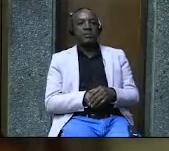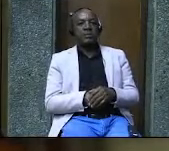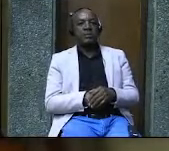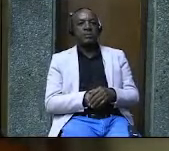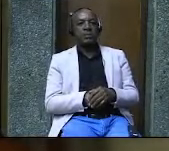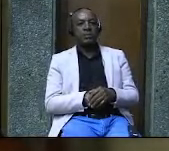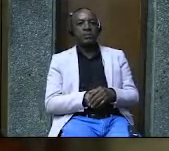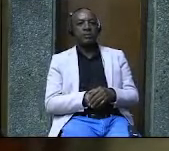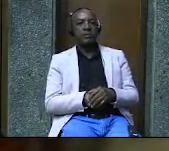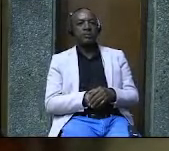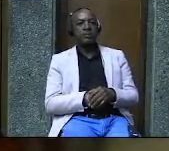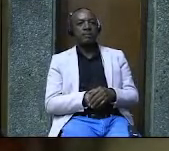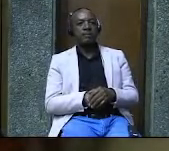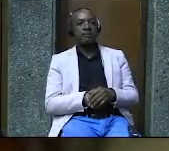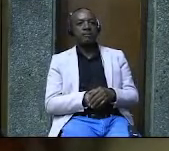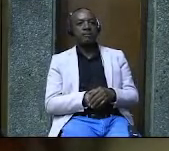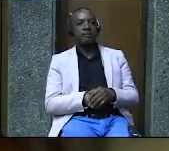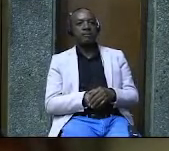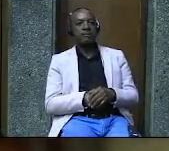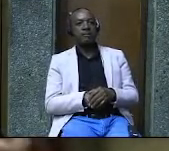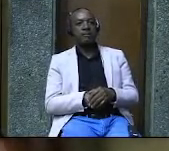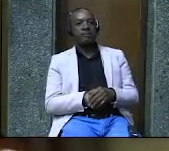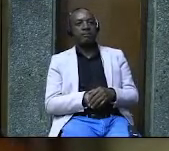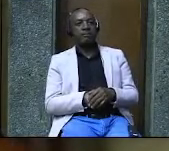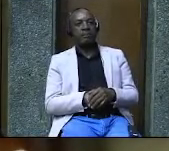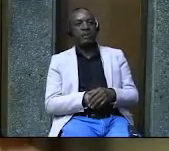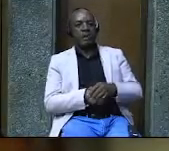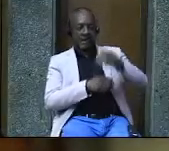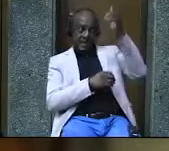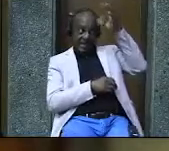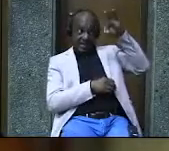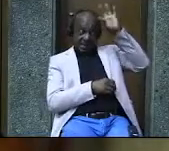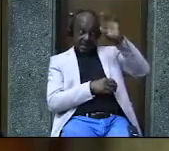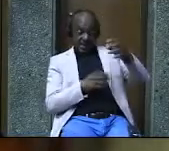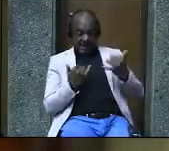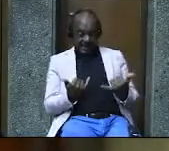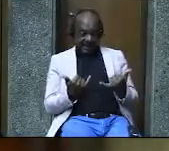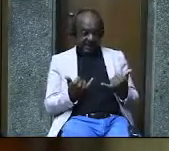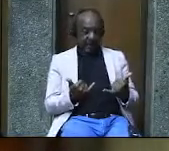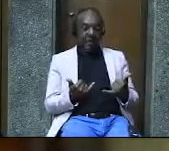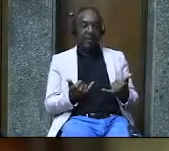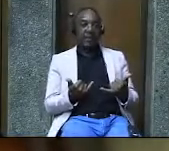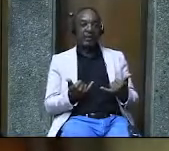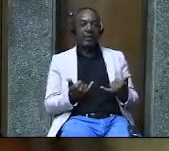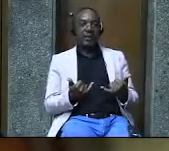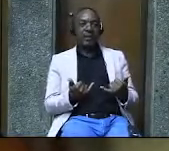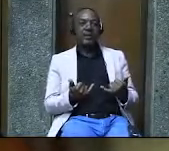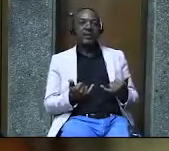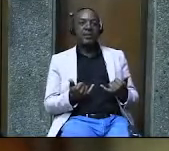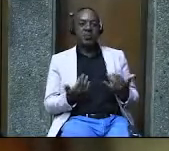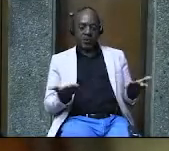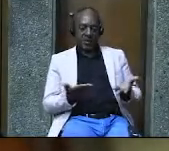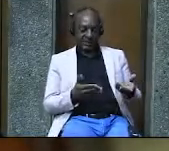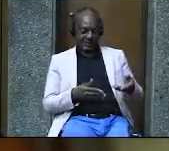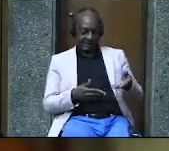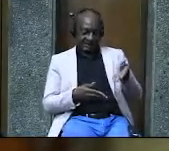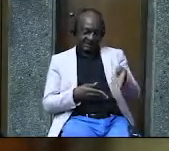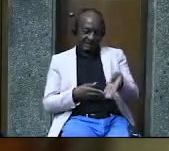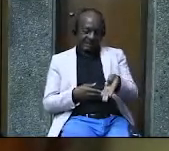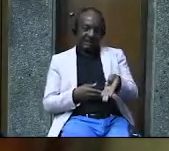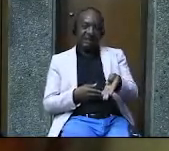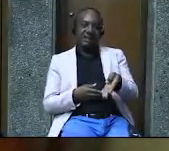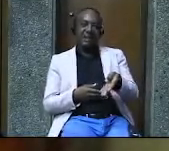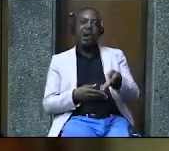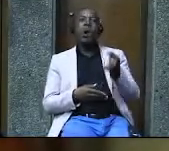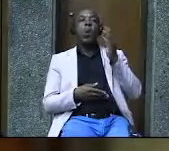the new dispensation brought us where we are today in terms of Land Restitution